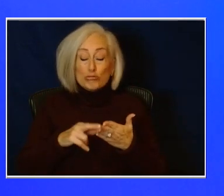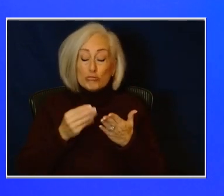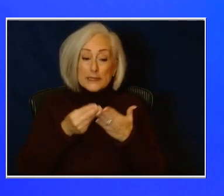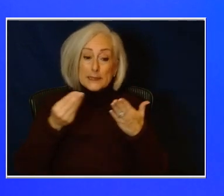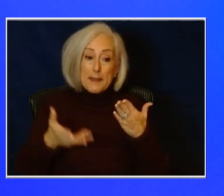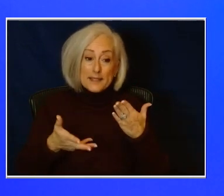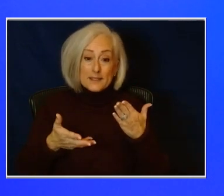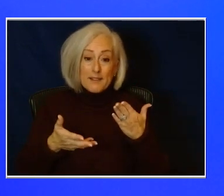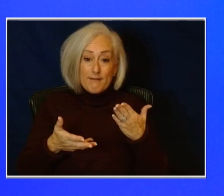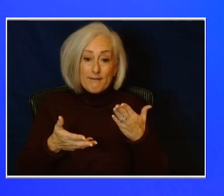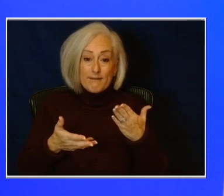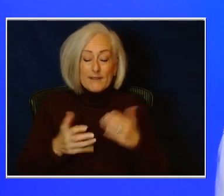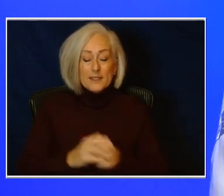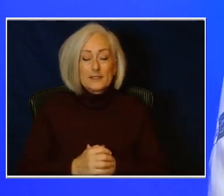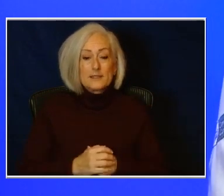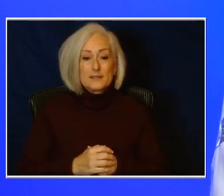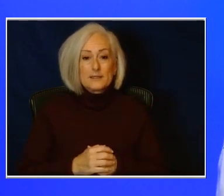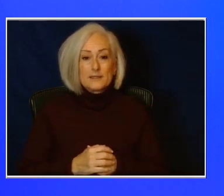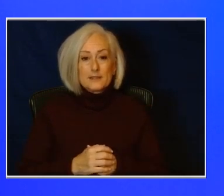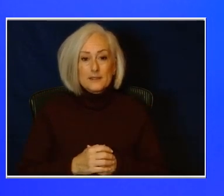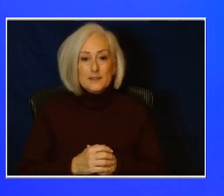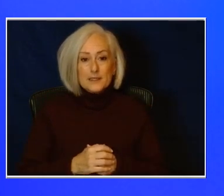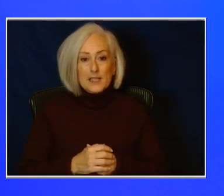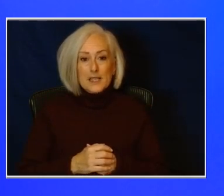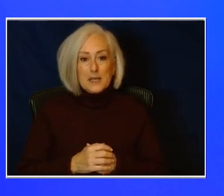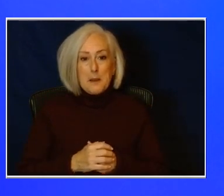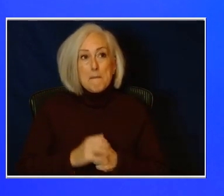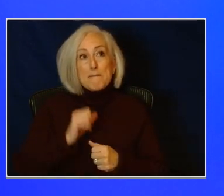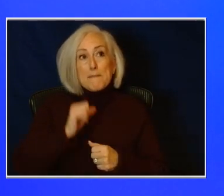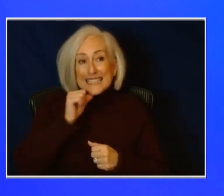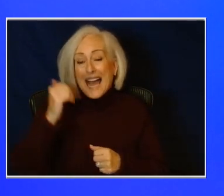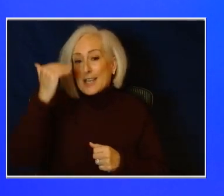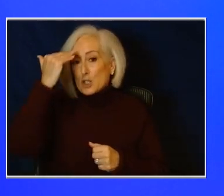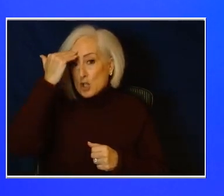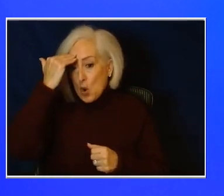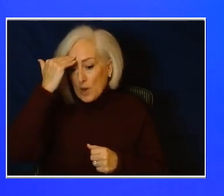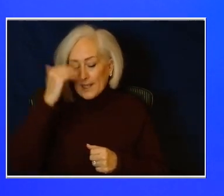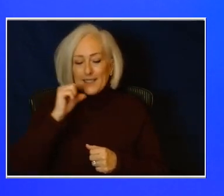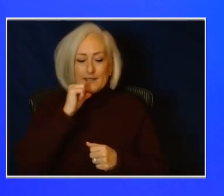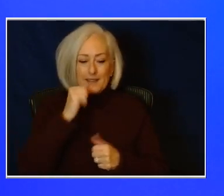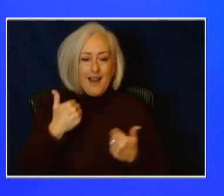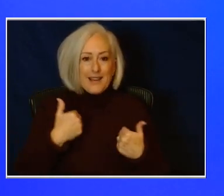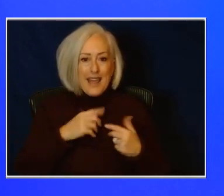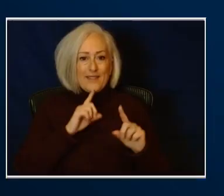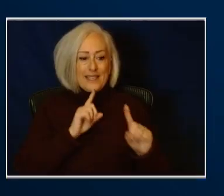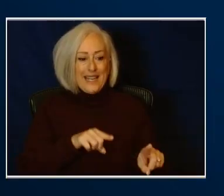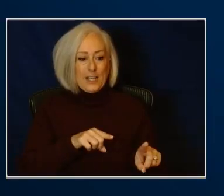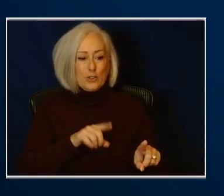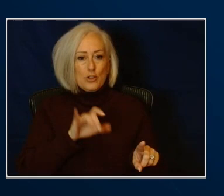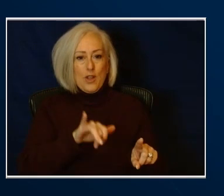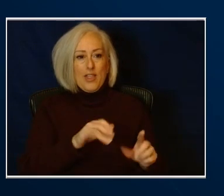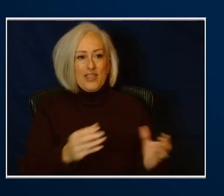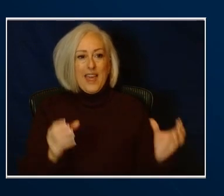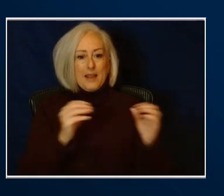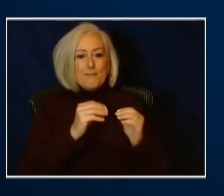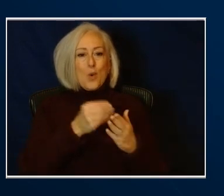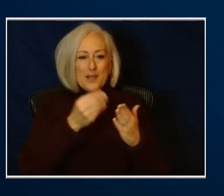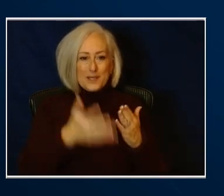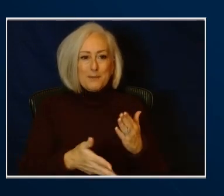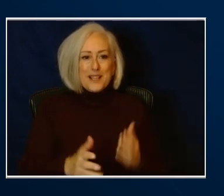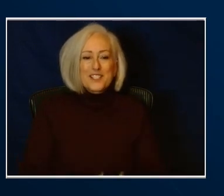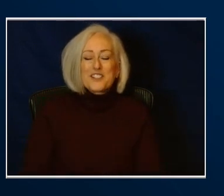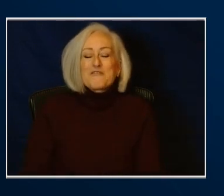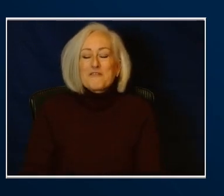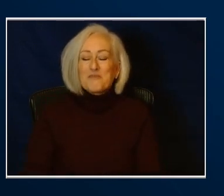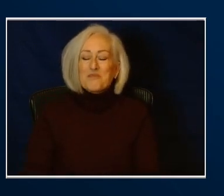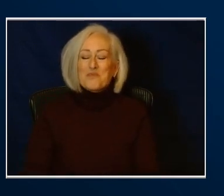But not knowing and not having an answer is even more expensive. Yeah, now what I would just say too, and we can